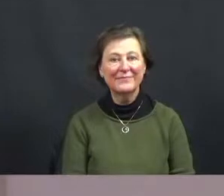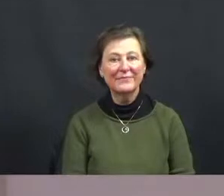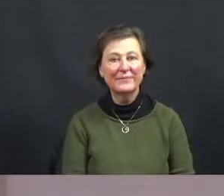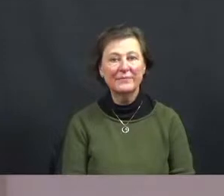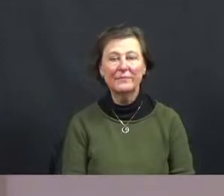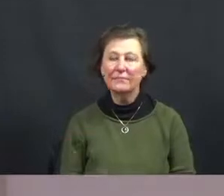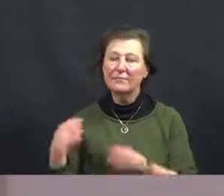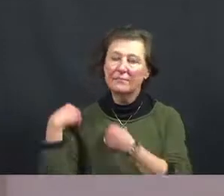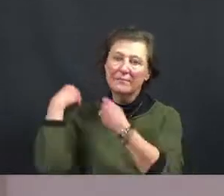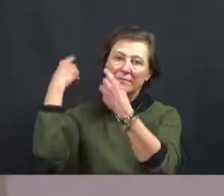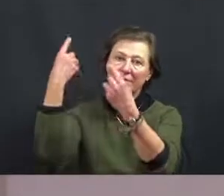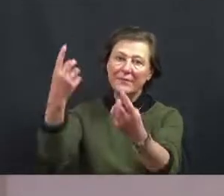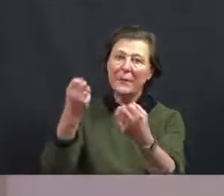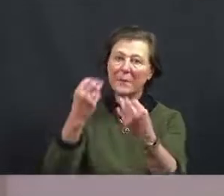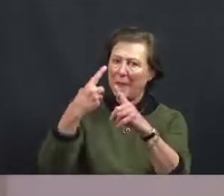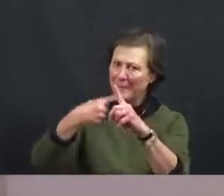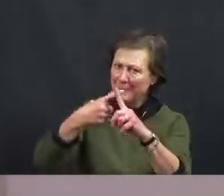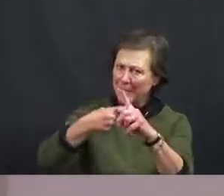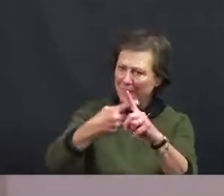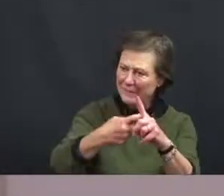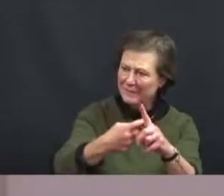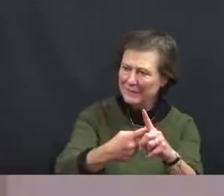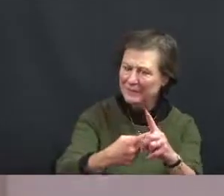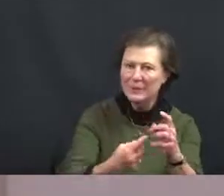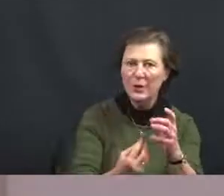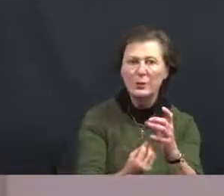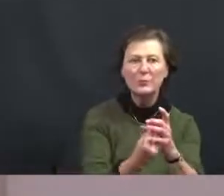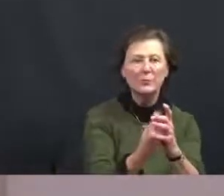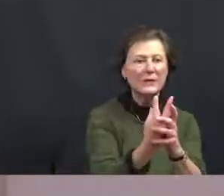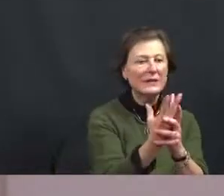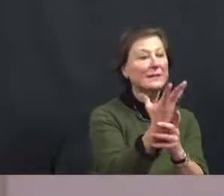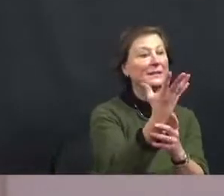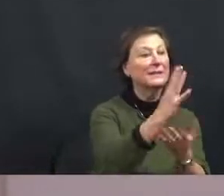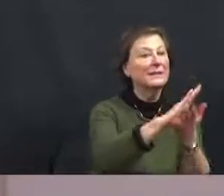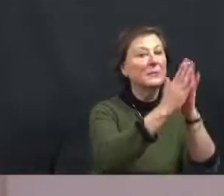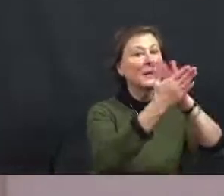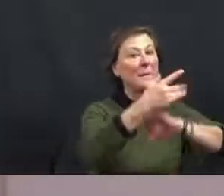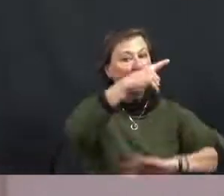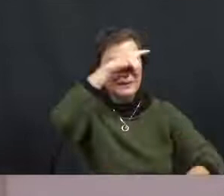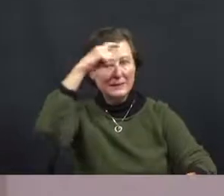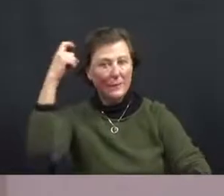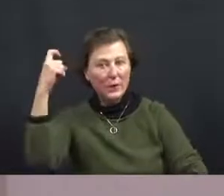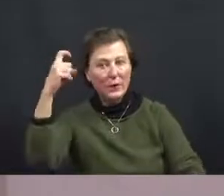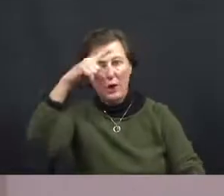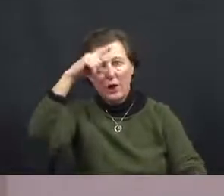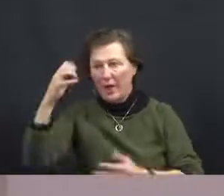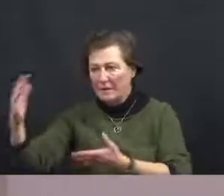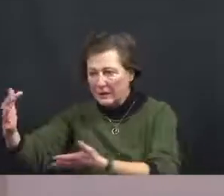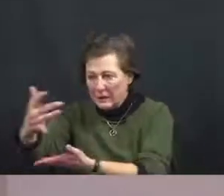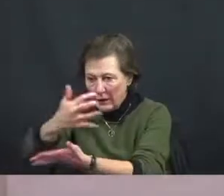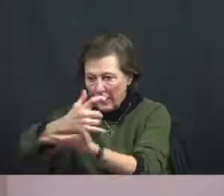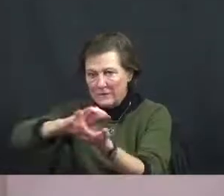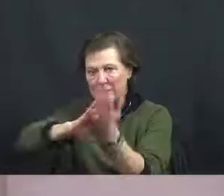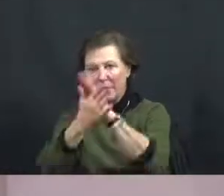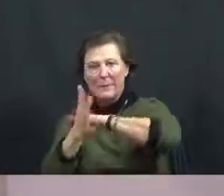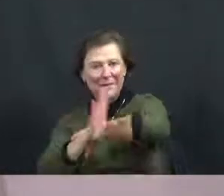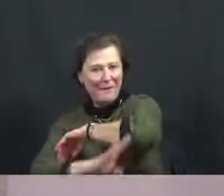Over the last many months, when spring bloomed into summer and summer harvested into